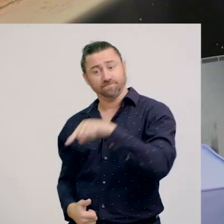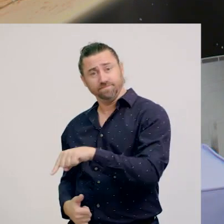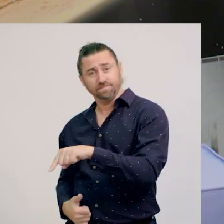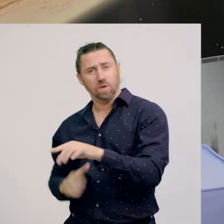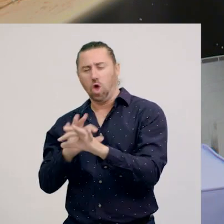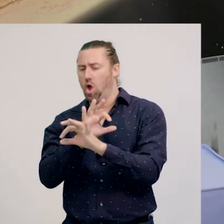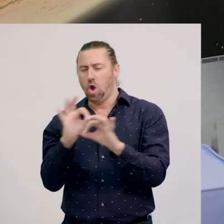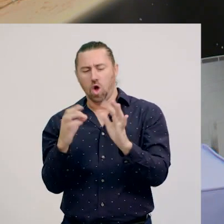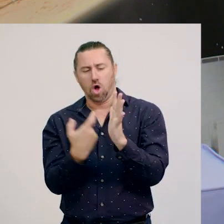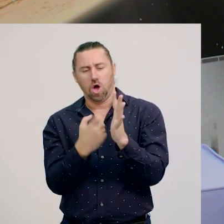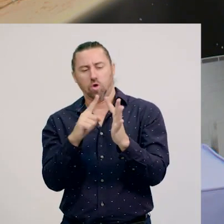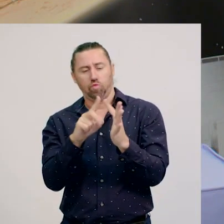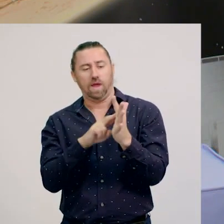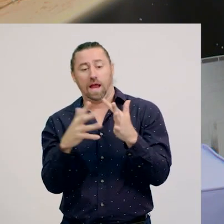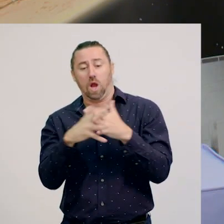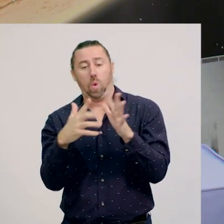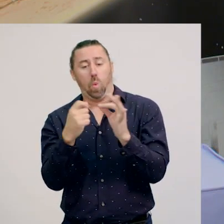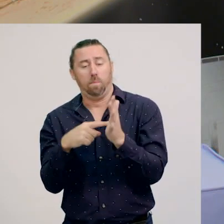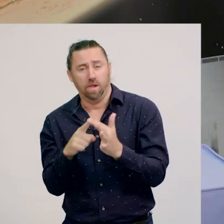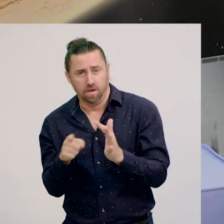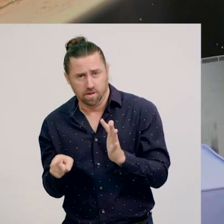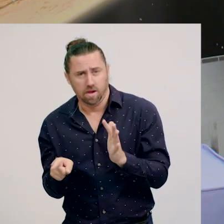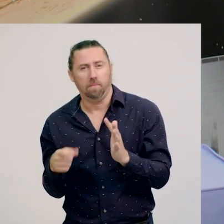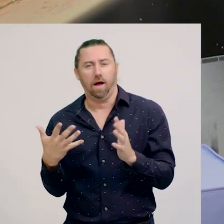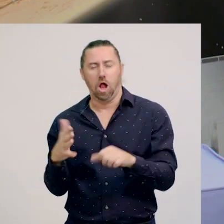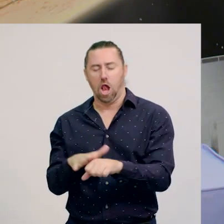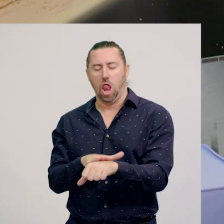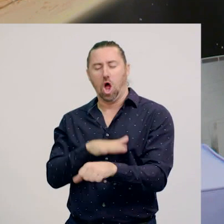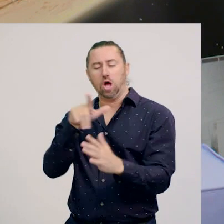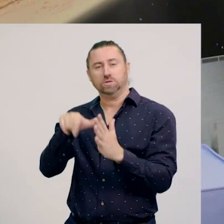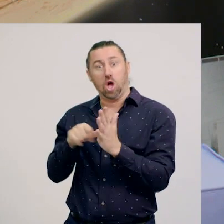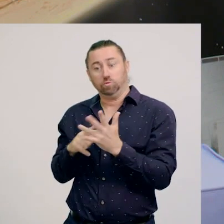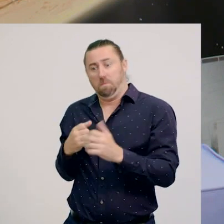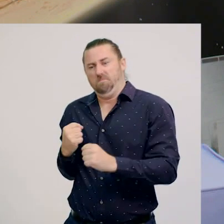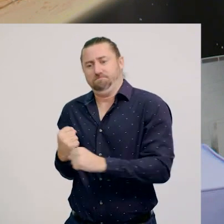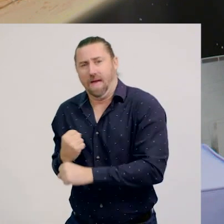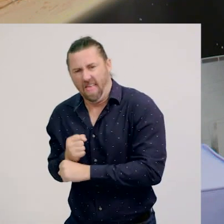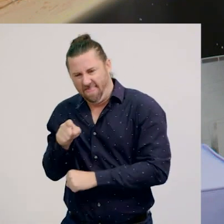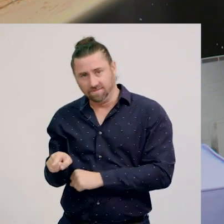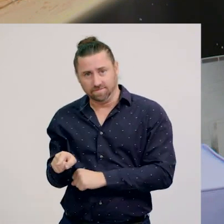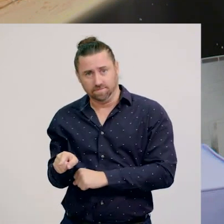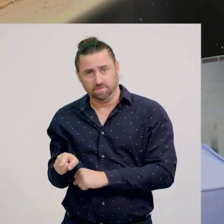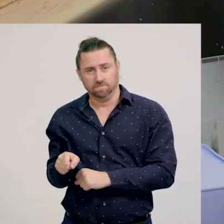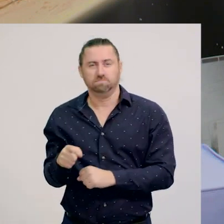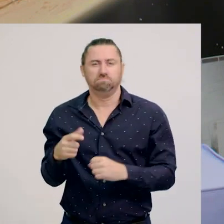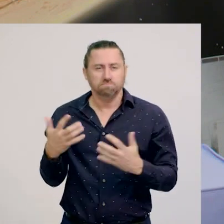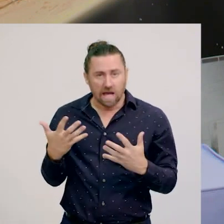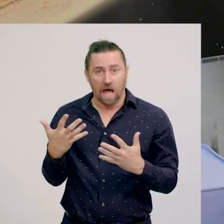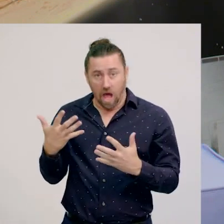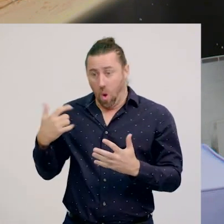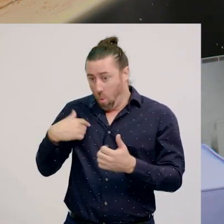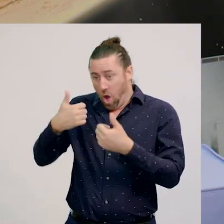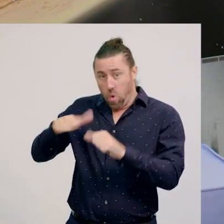hand, resources that are non-renewable means that they take a long time to be created. That means that they are used